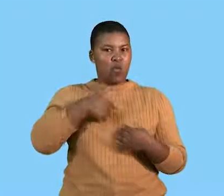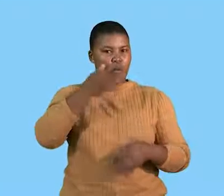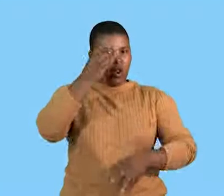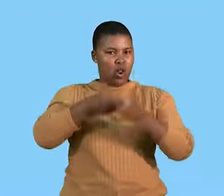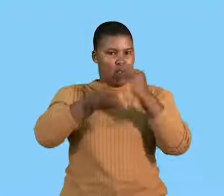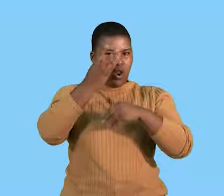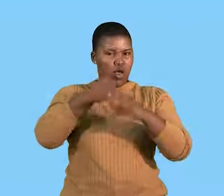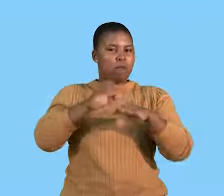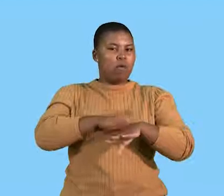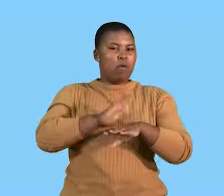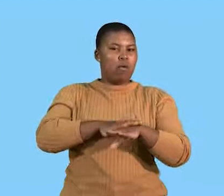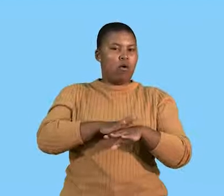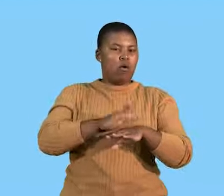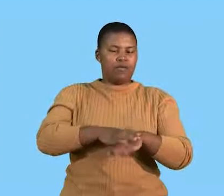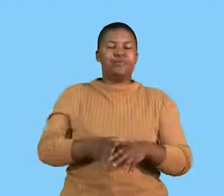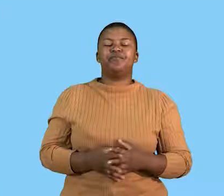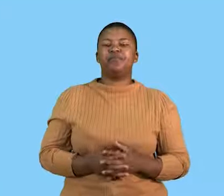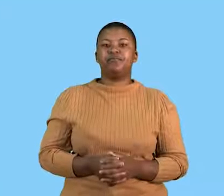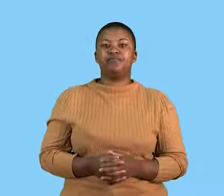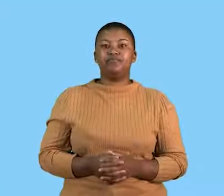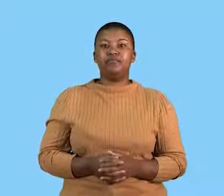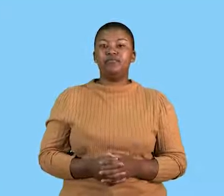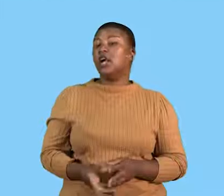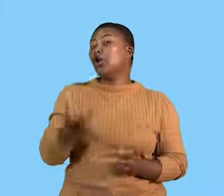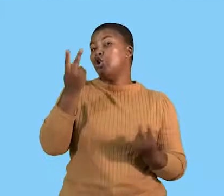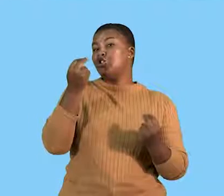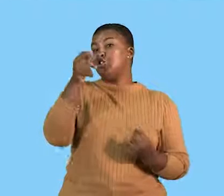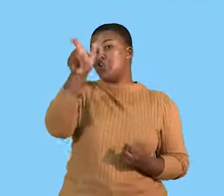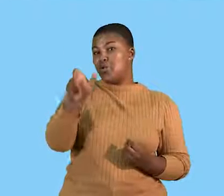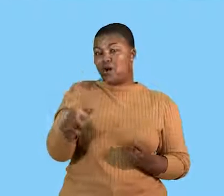information to learn more about something. So that